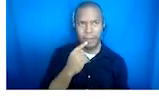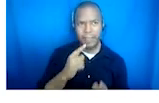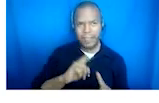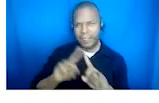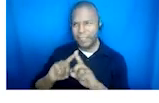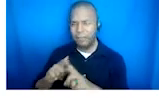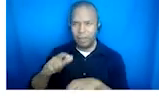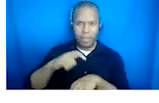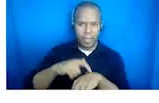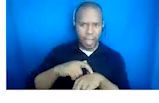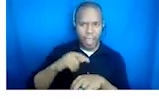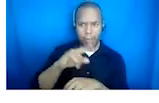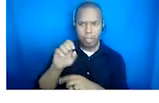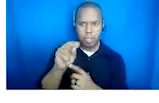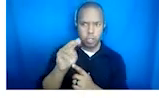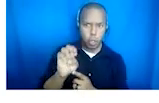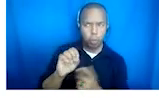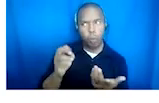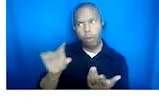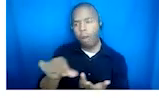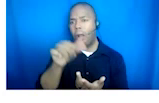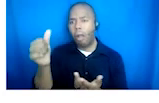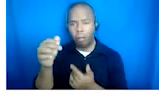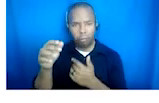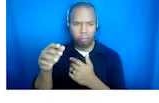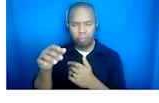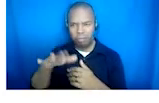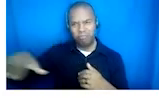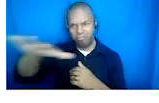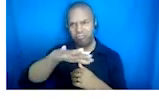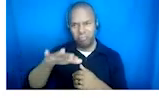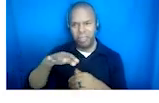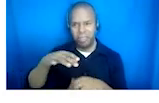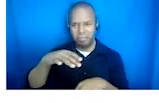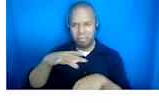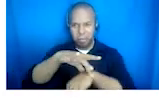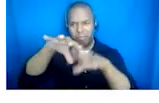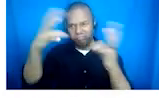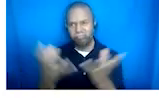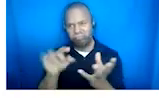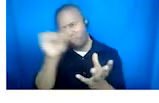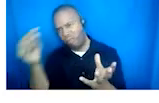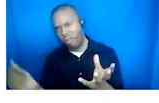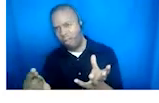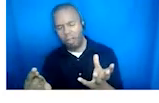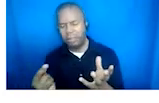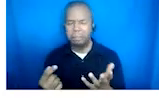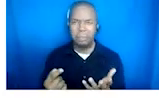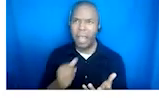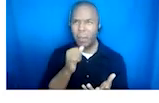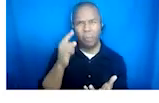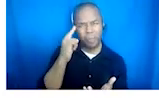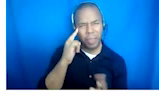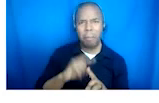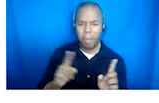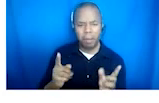zones or, you know, places in the world because we can't have international students, but hopefully there's a way to